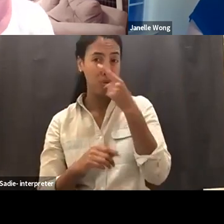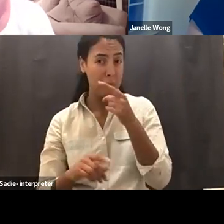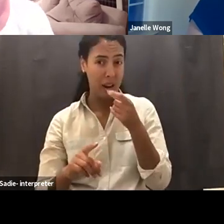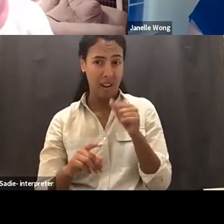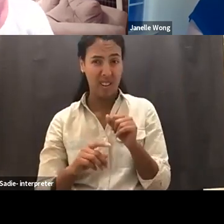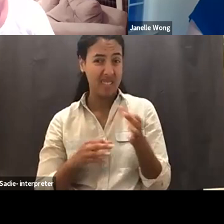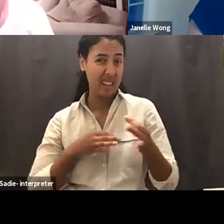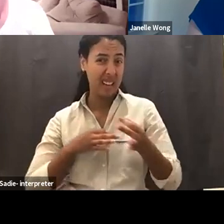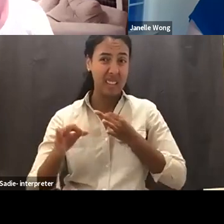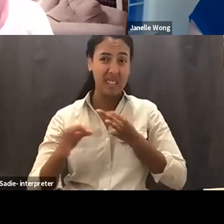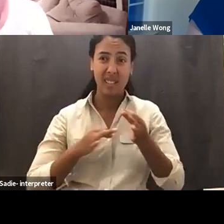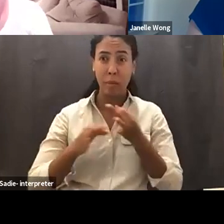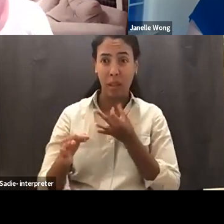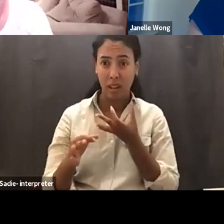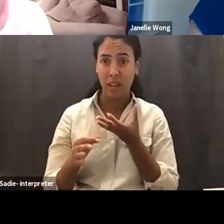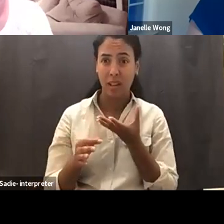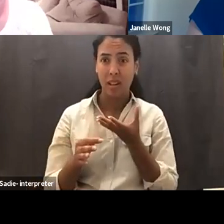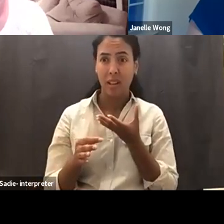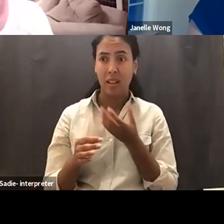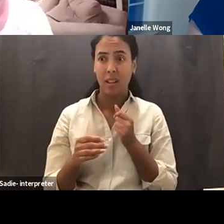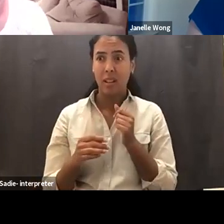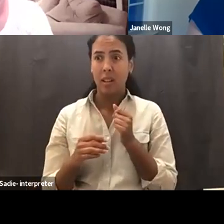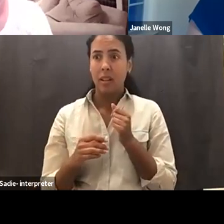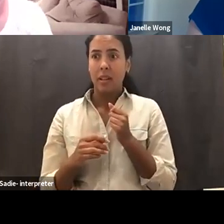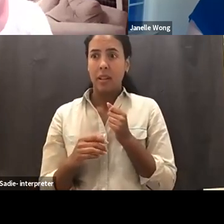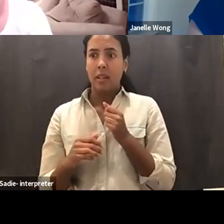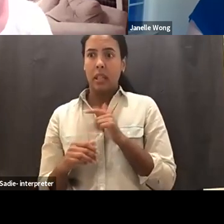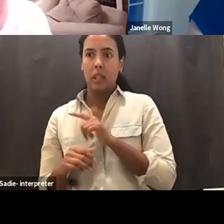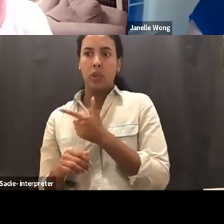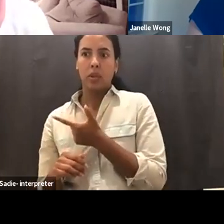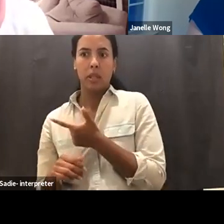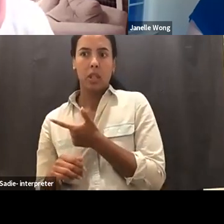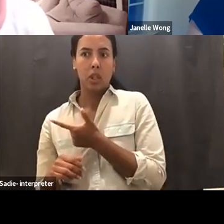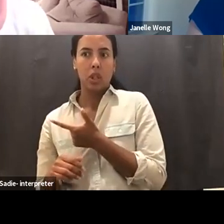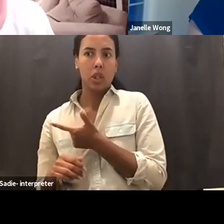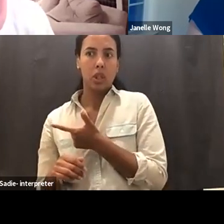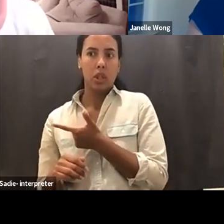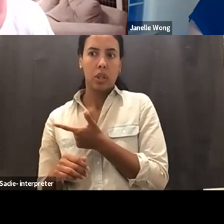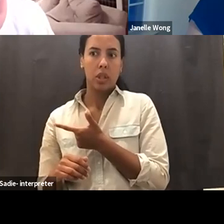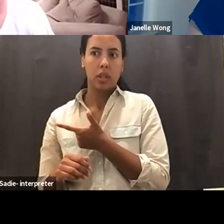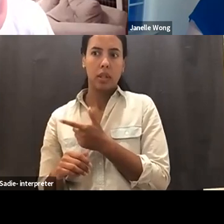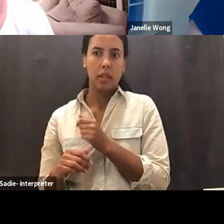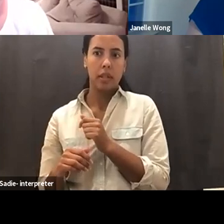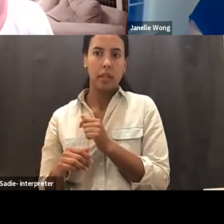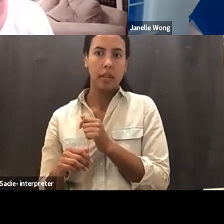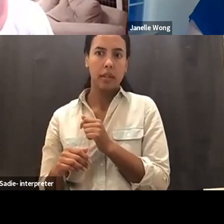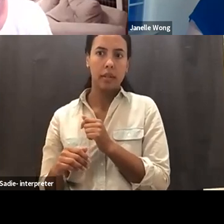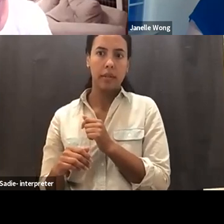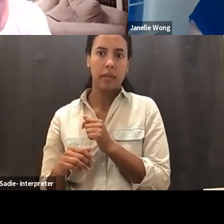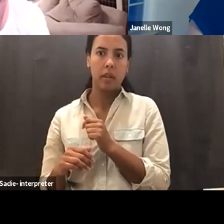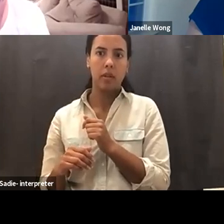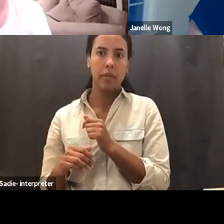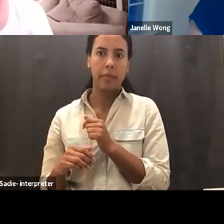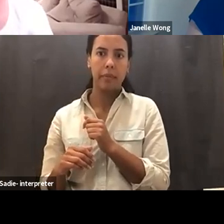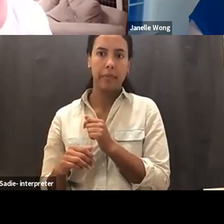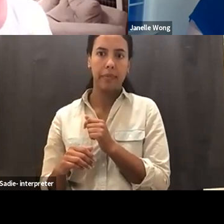about. Definitely. And I think in the context of doing this in conjunction with Integrate NYC, it was obviously biased from the start. I think